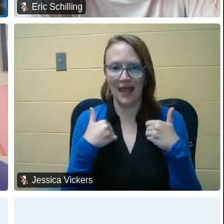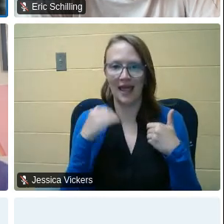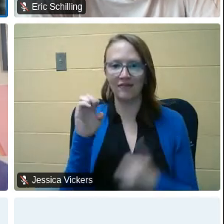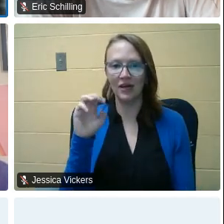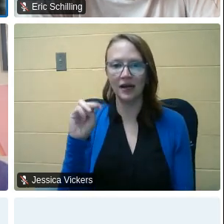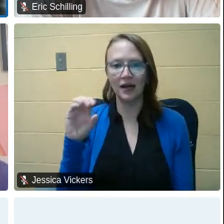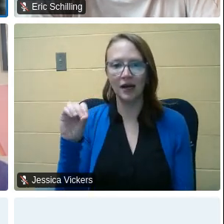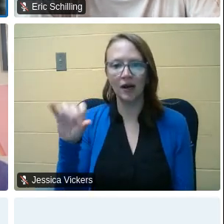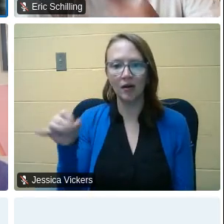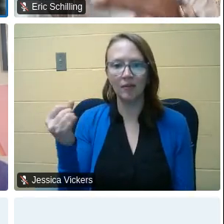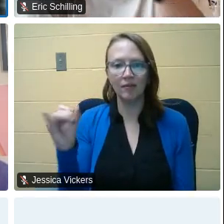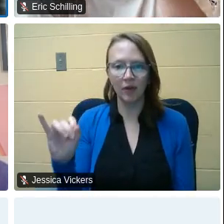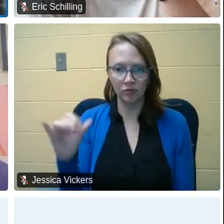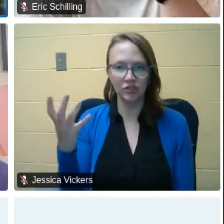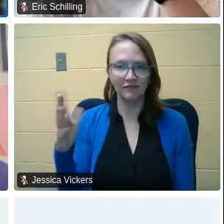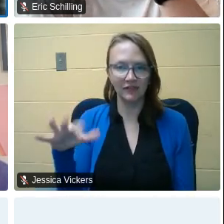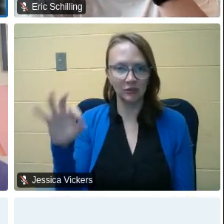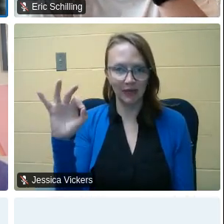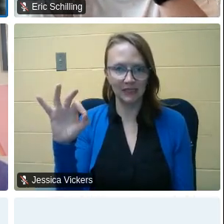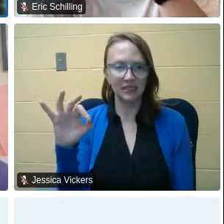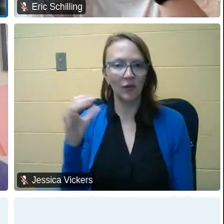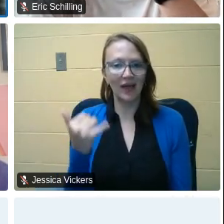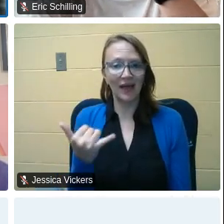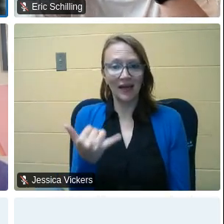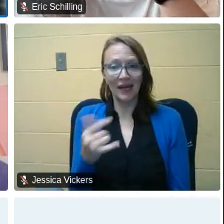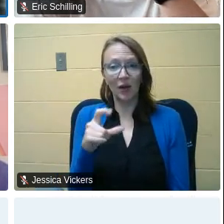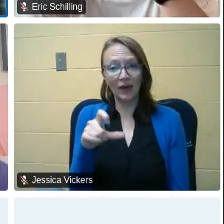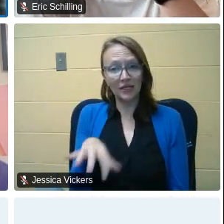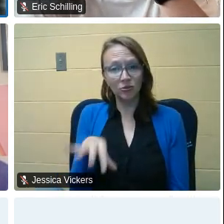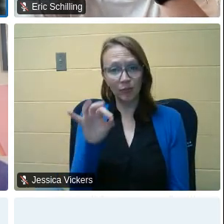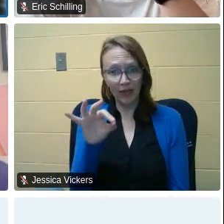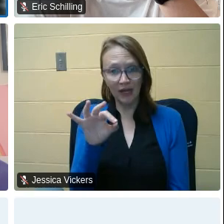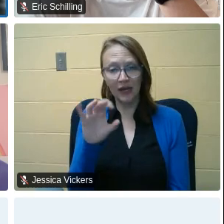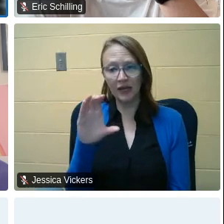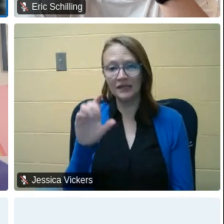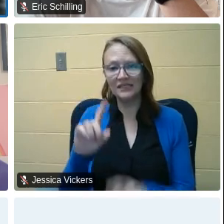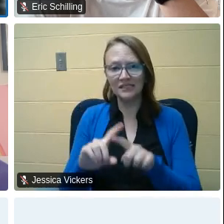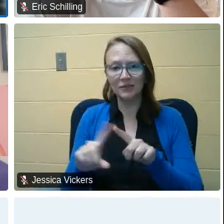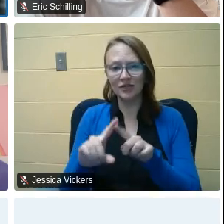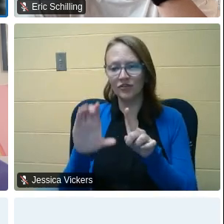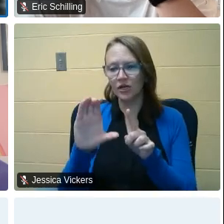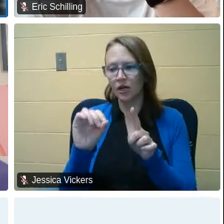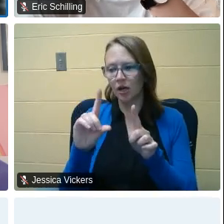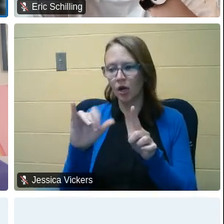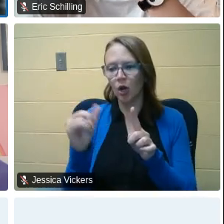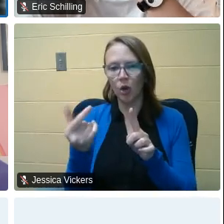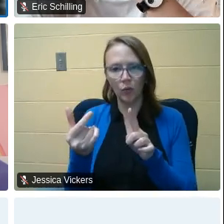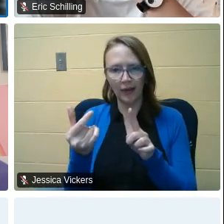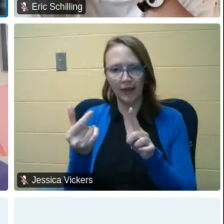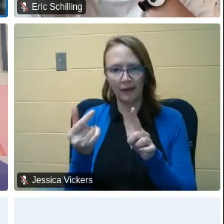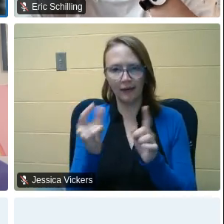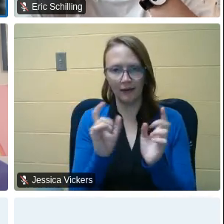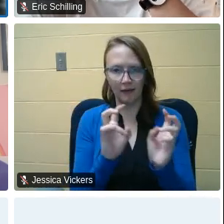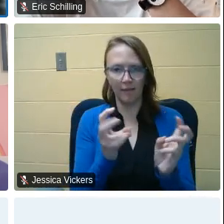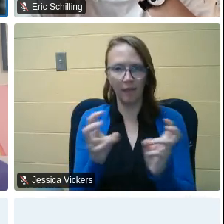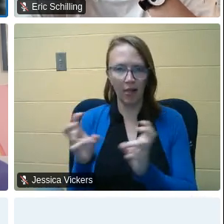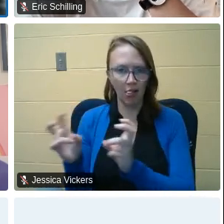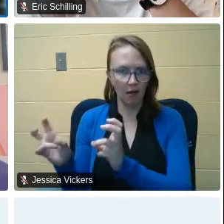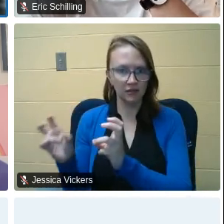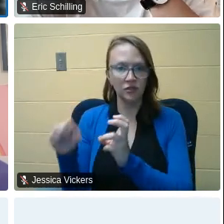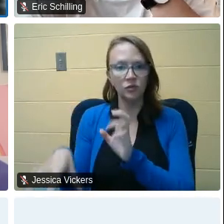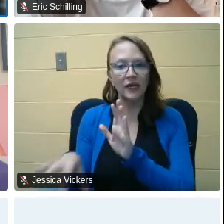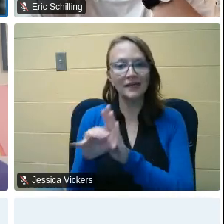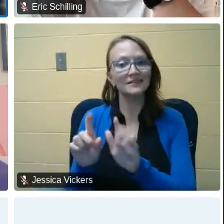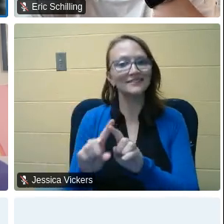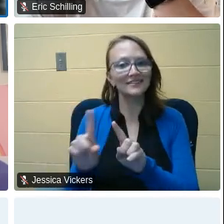need to choose some coding blocks. So down at the bottom here, you'll see these are the palette of blocks that you have. You can scroll through them. You can click the categories to